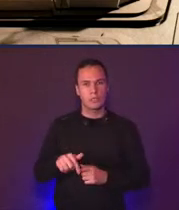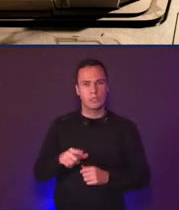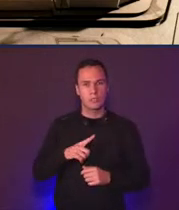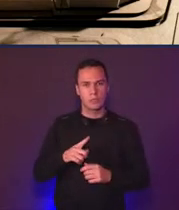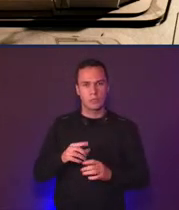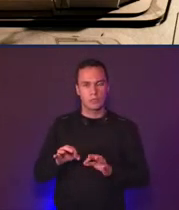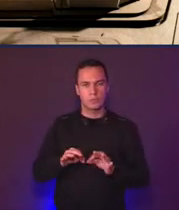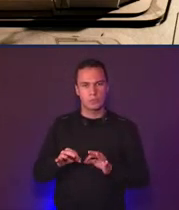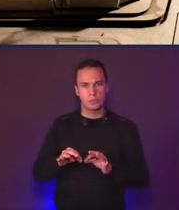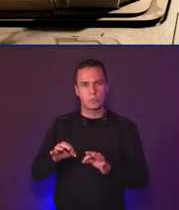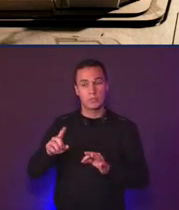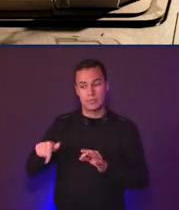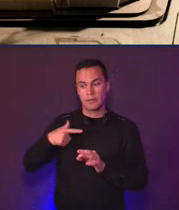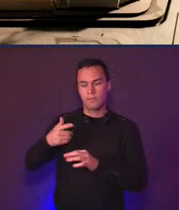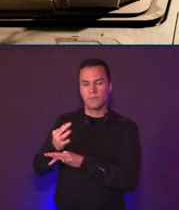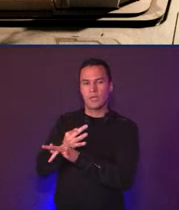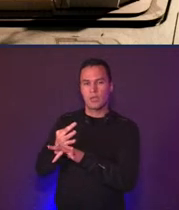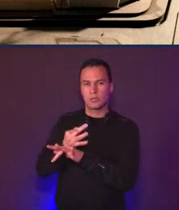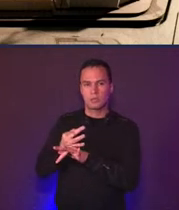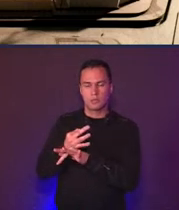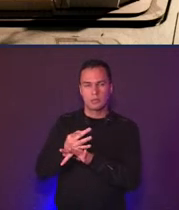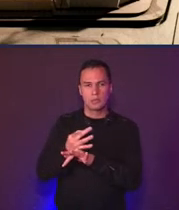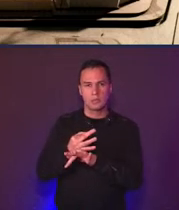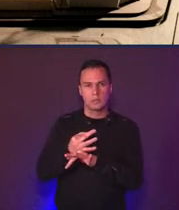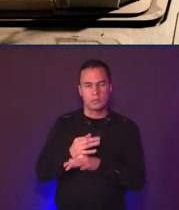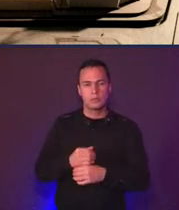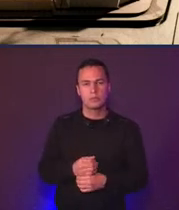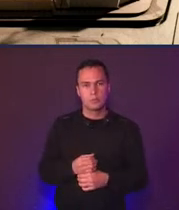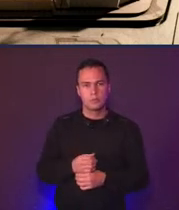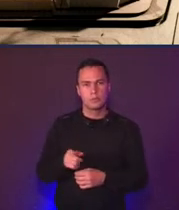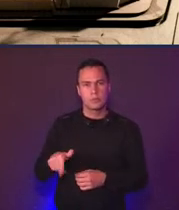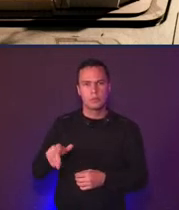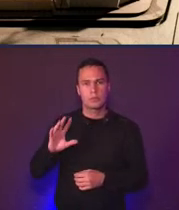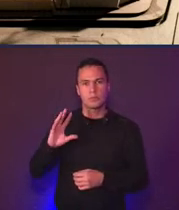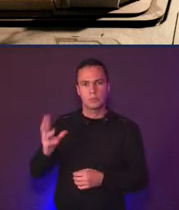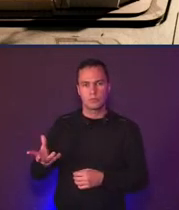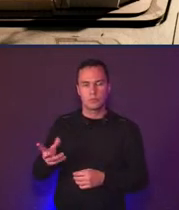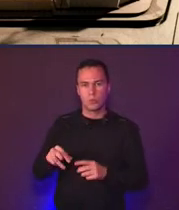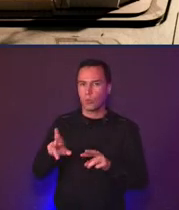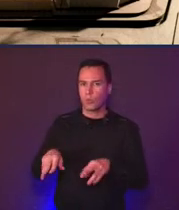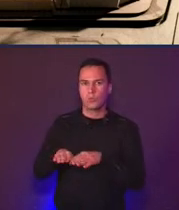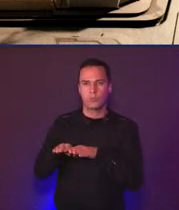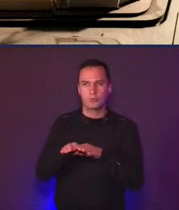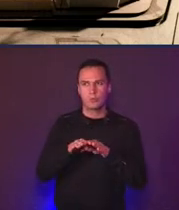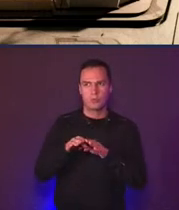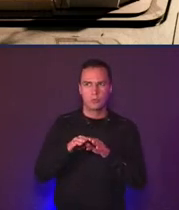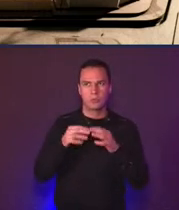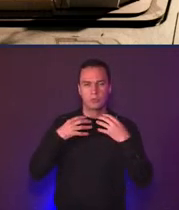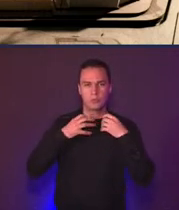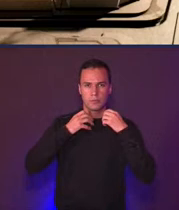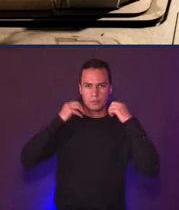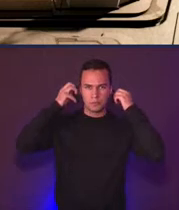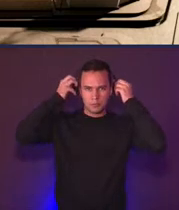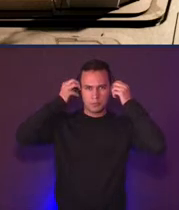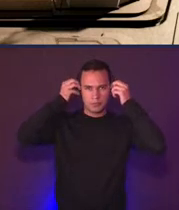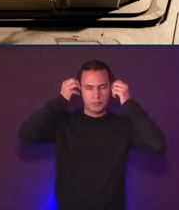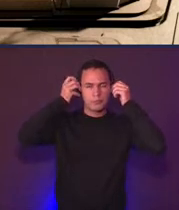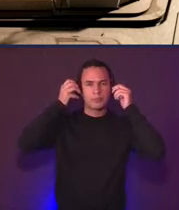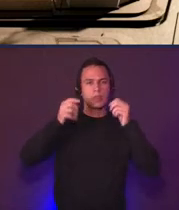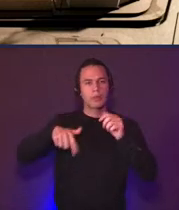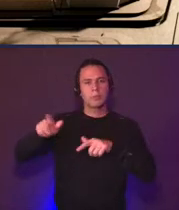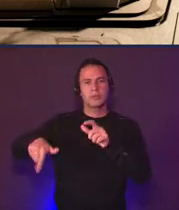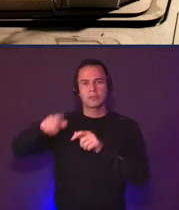of gentrification and affordable housing and equal opportunities for people of color. And